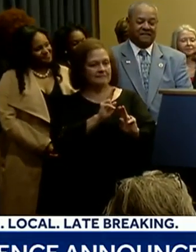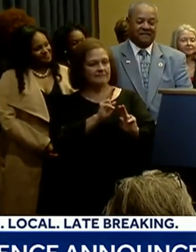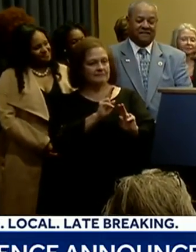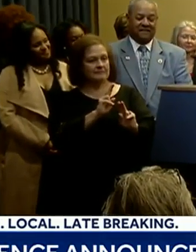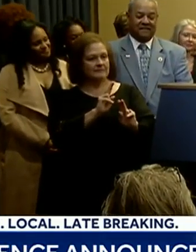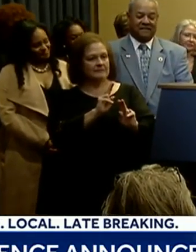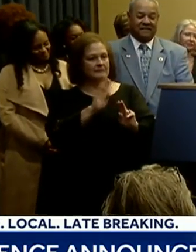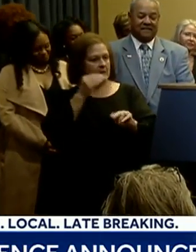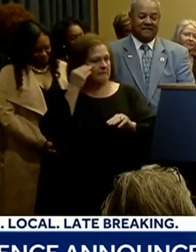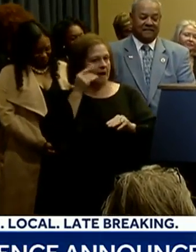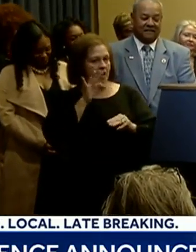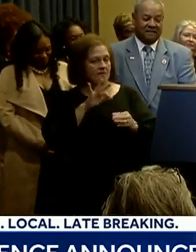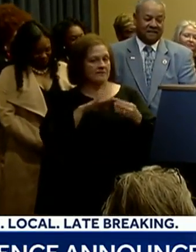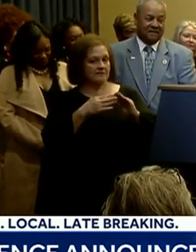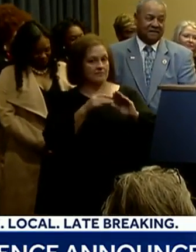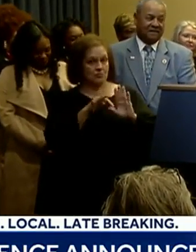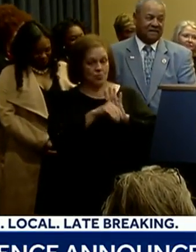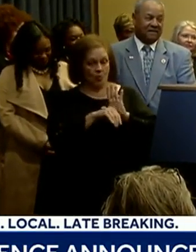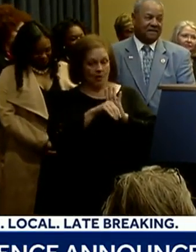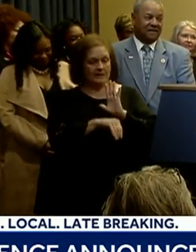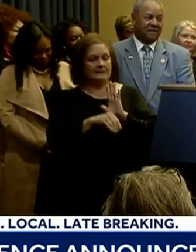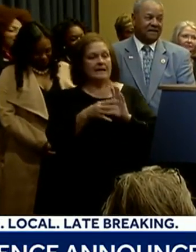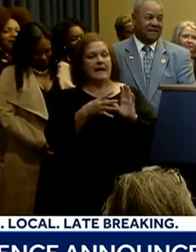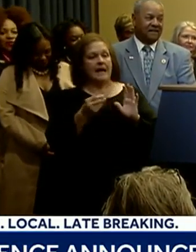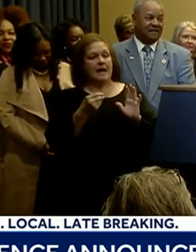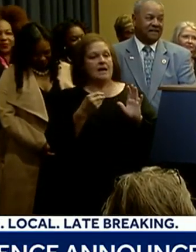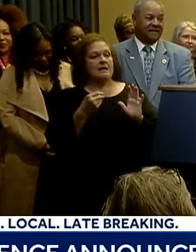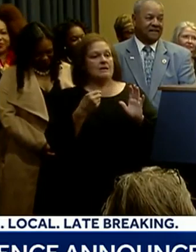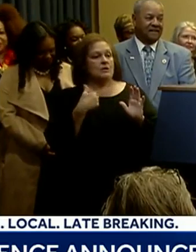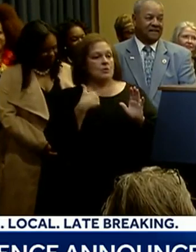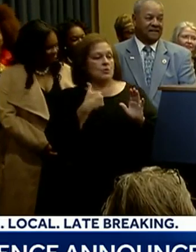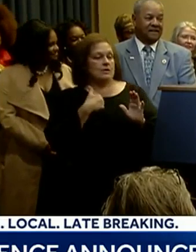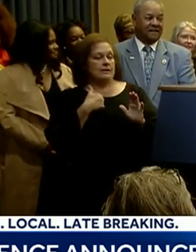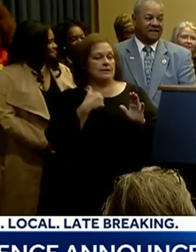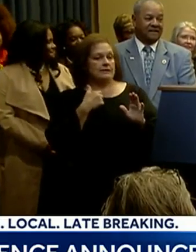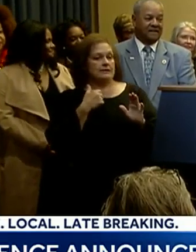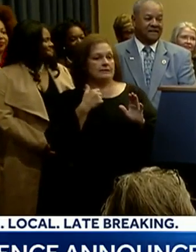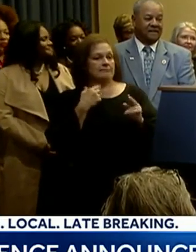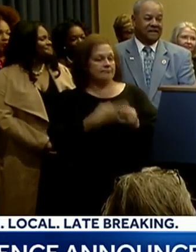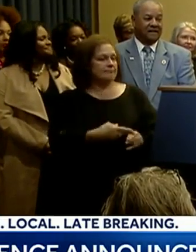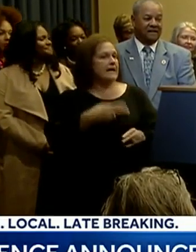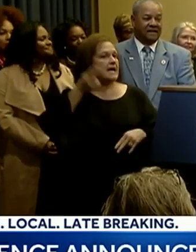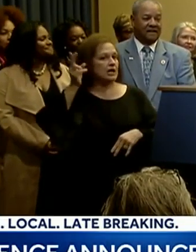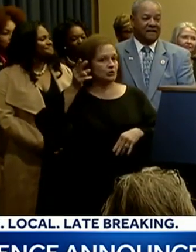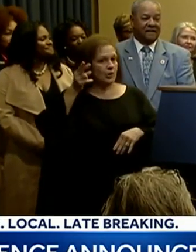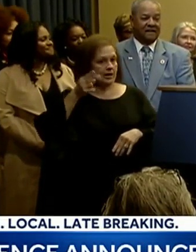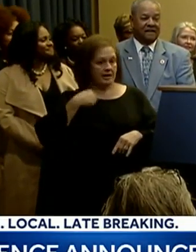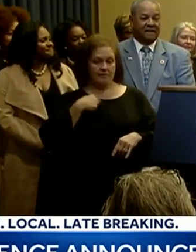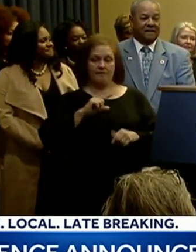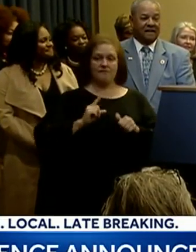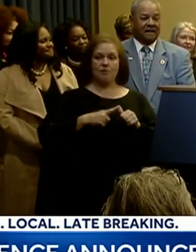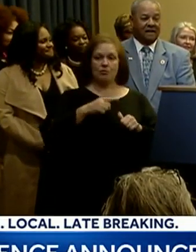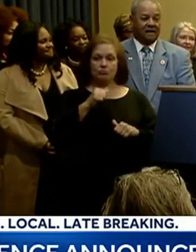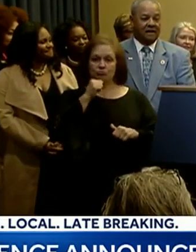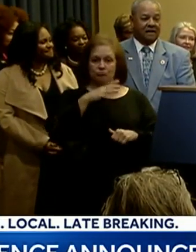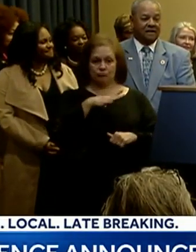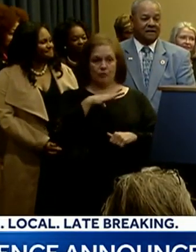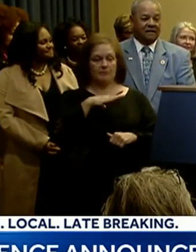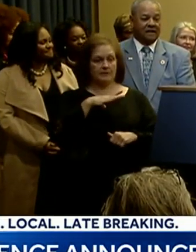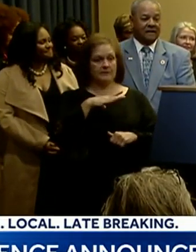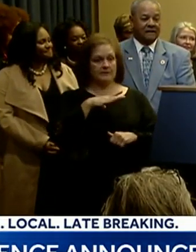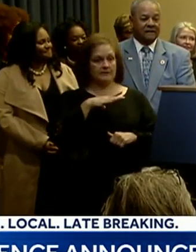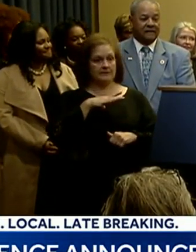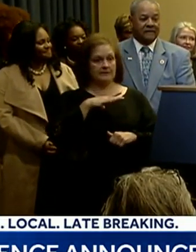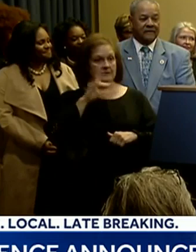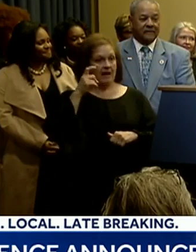to be mayor of the city of New Orleans. And, you know, we made history with electing the first female mayor of the city and, of